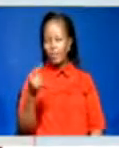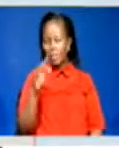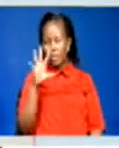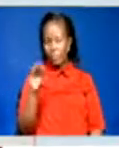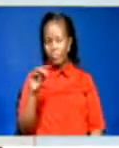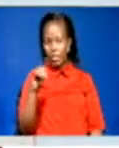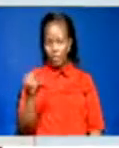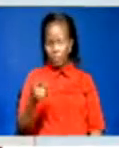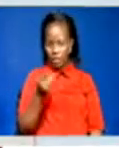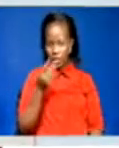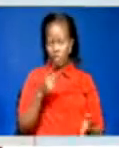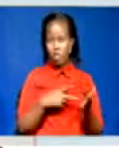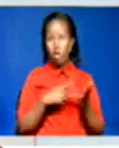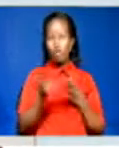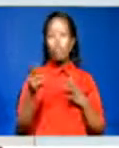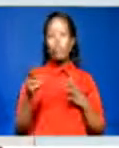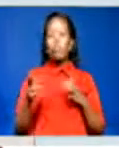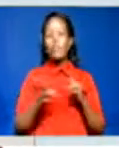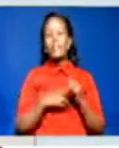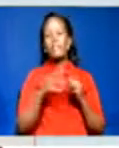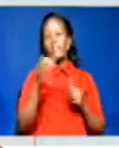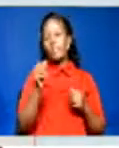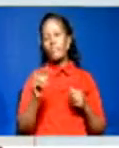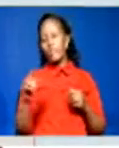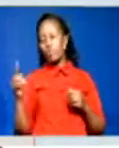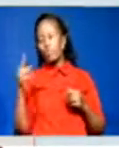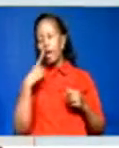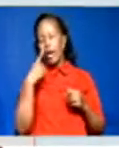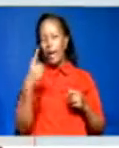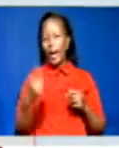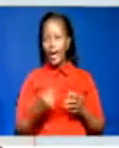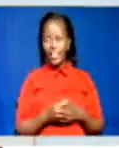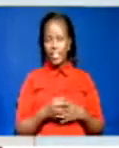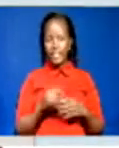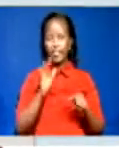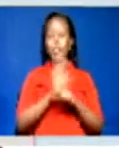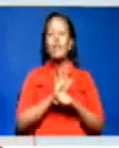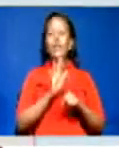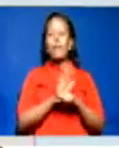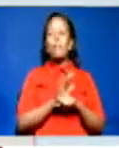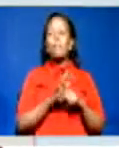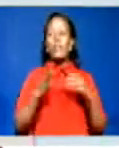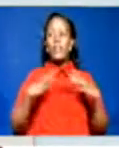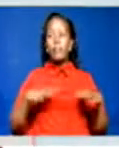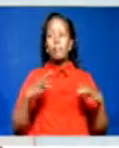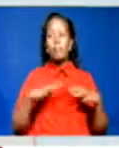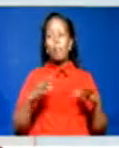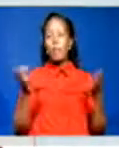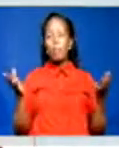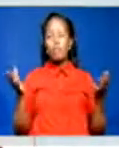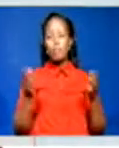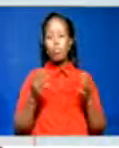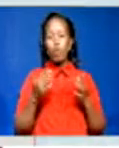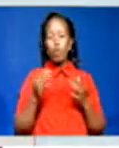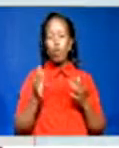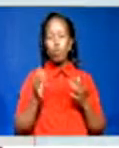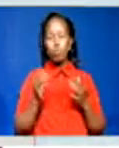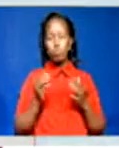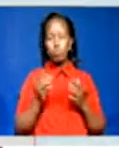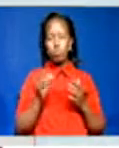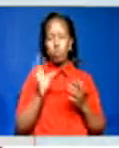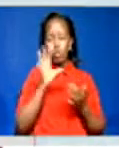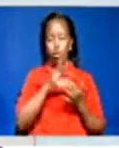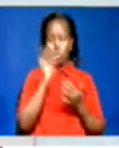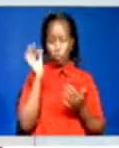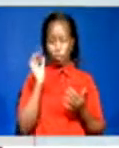to 100,000 as mortgage repayment. So you'll find that most people naturally would go for renting. So if we can change that